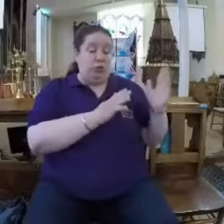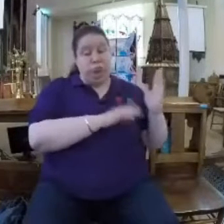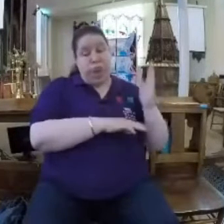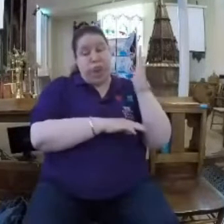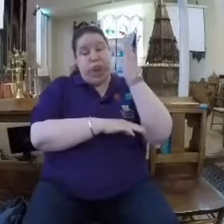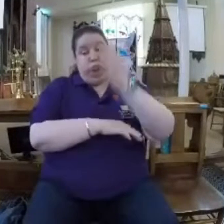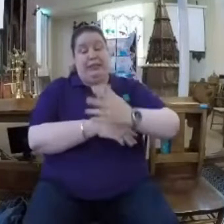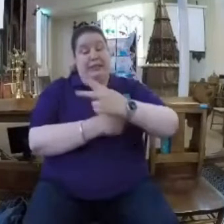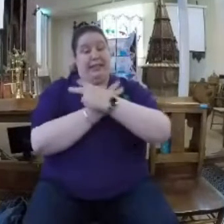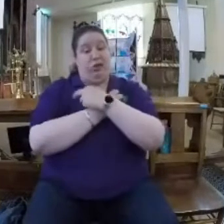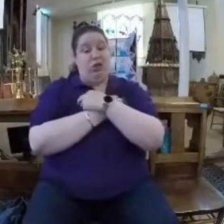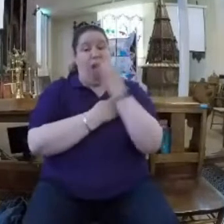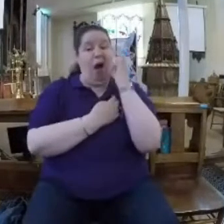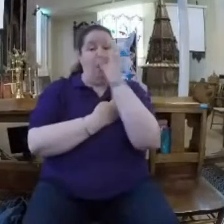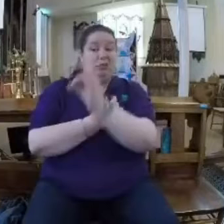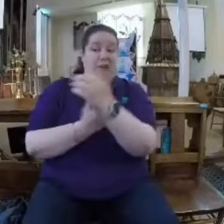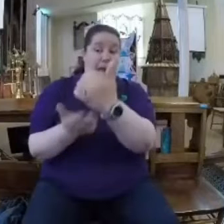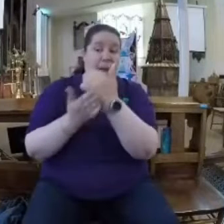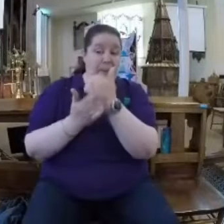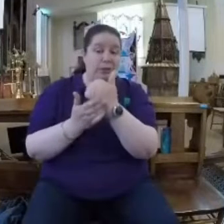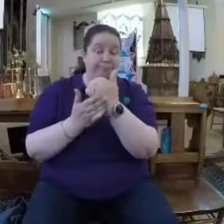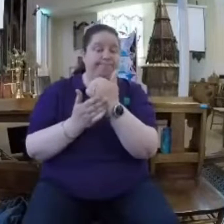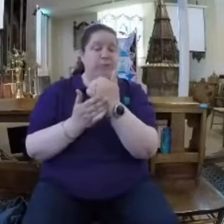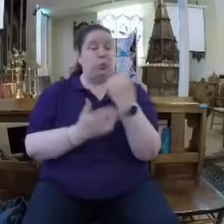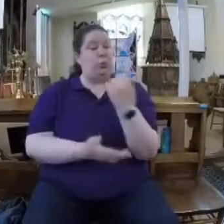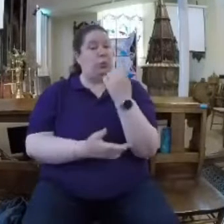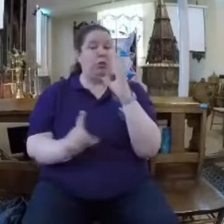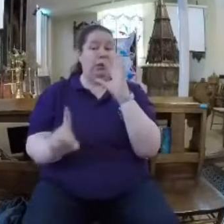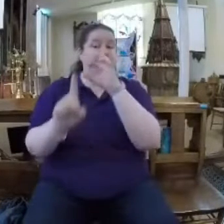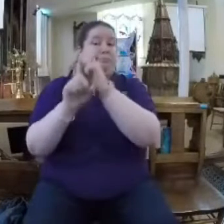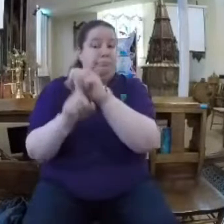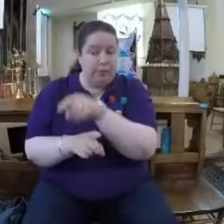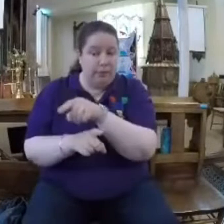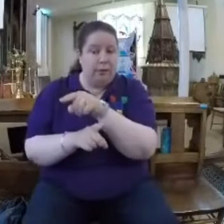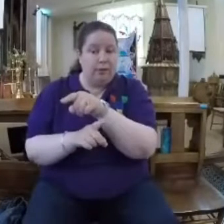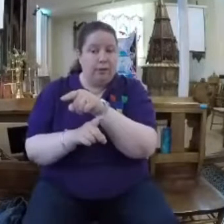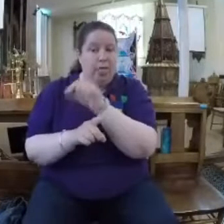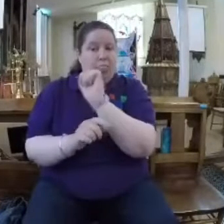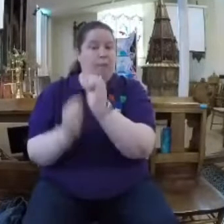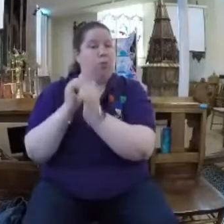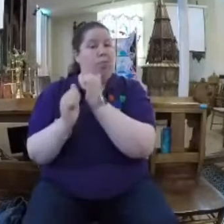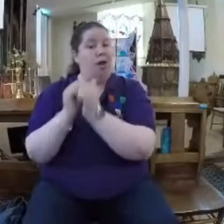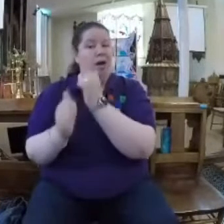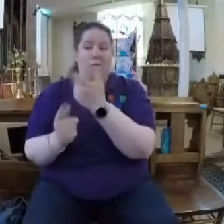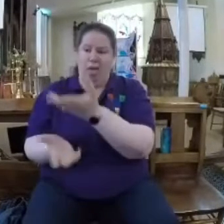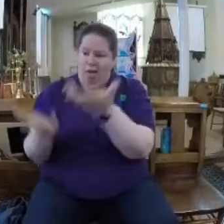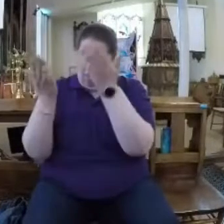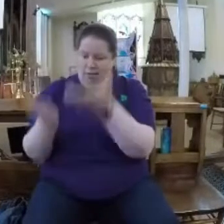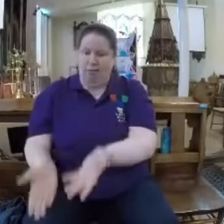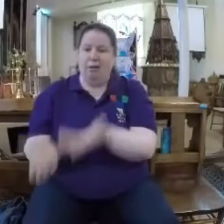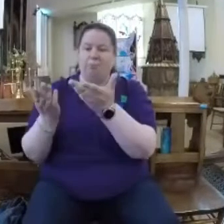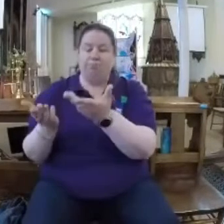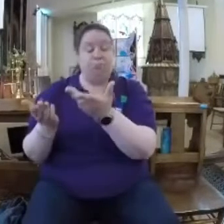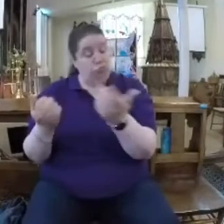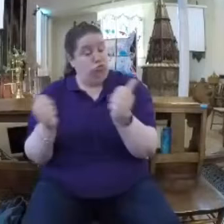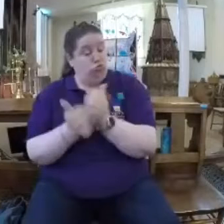to Egypt looking for help. And who do they find? Well, it's Joseph. And Joseph agrees